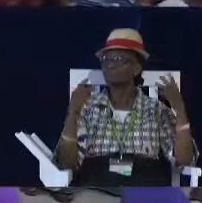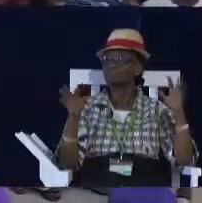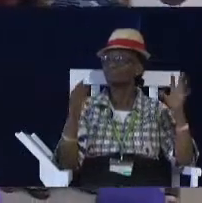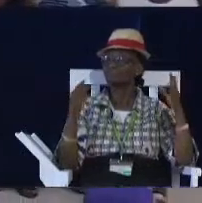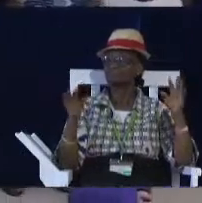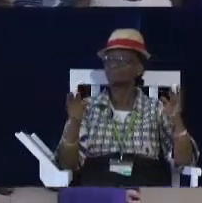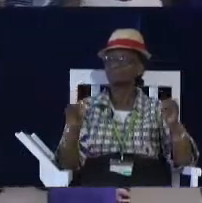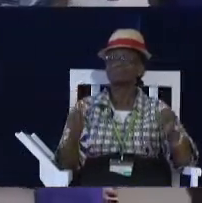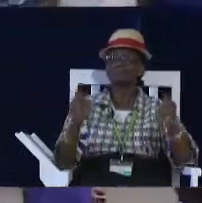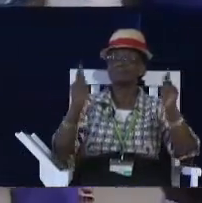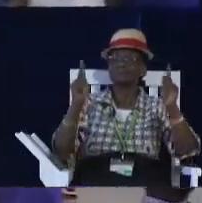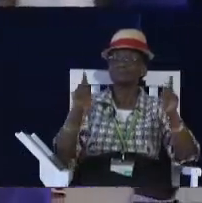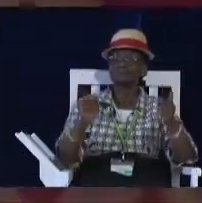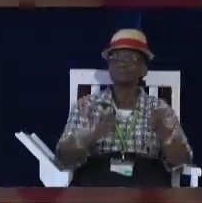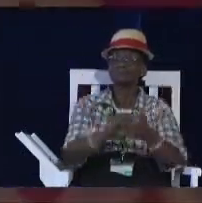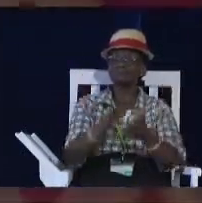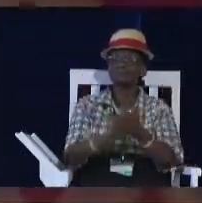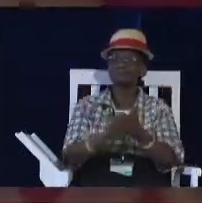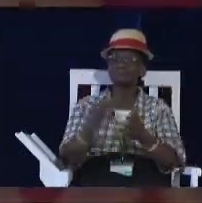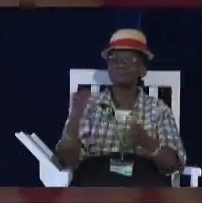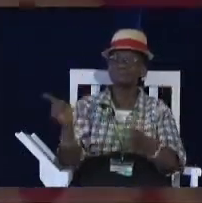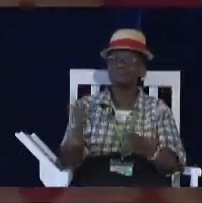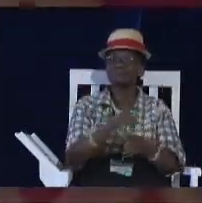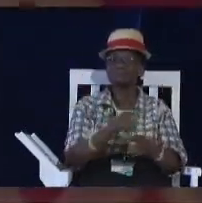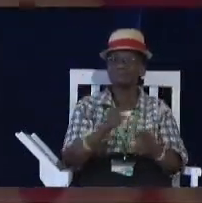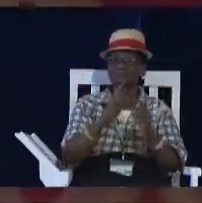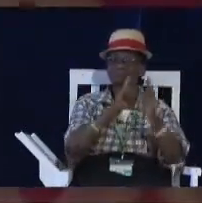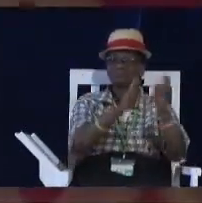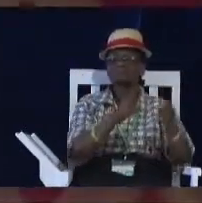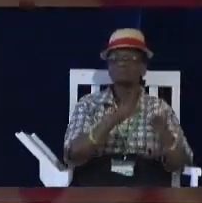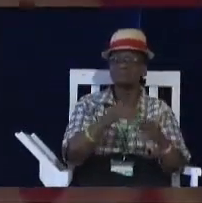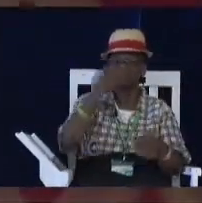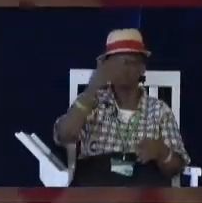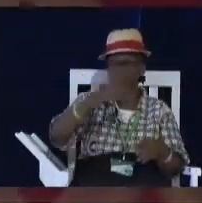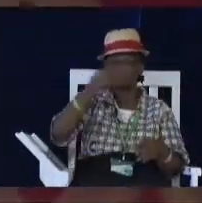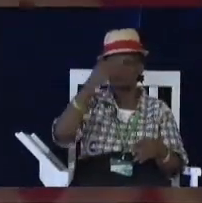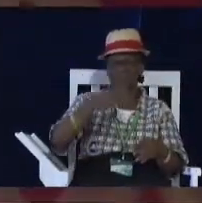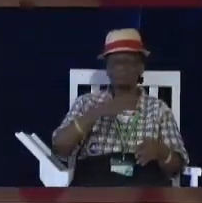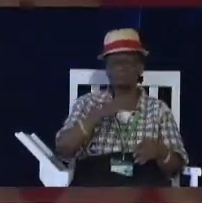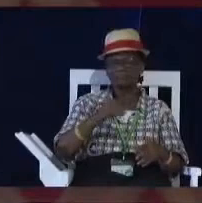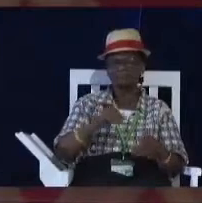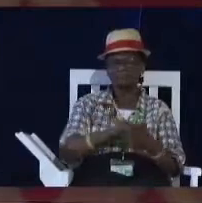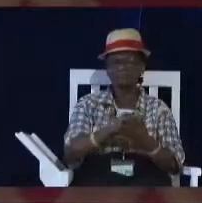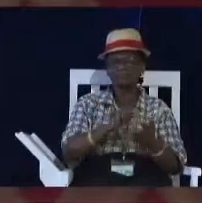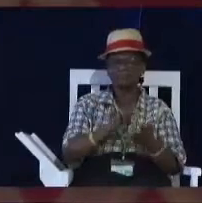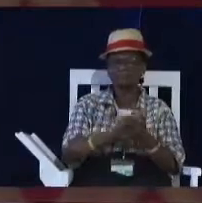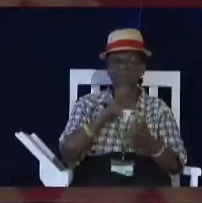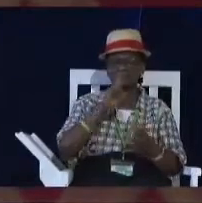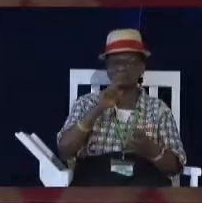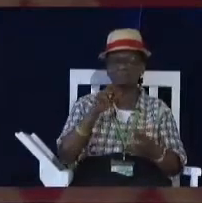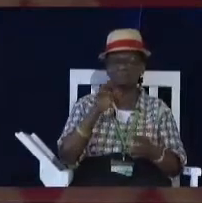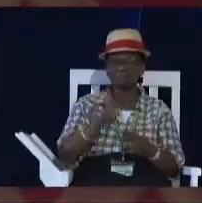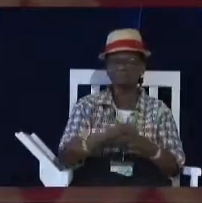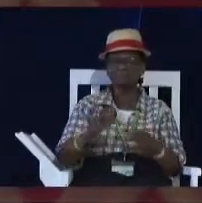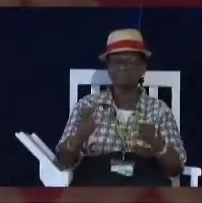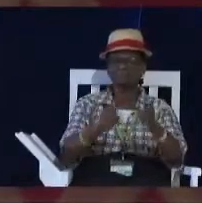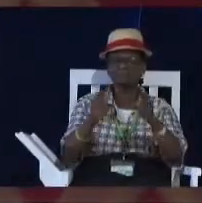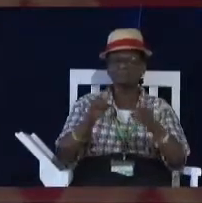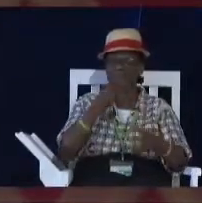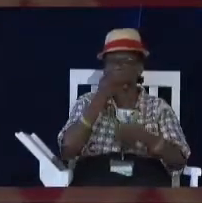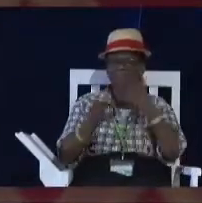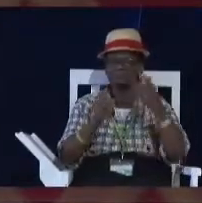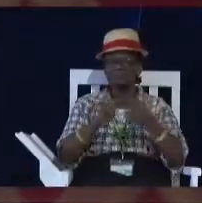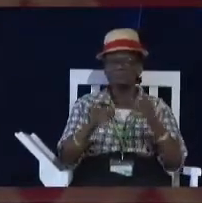Nine. Okay, those of you already in front and those of you already on the way, cry to the Lord Jesus